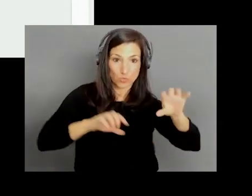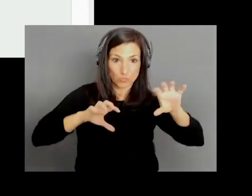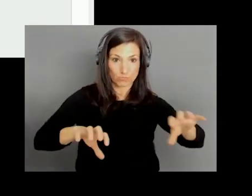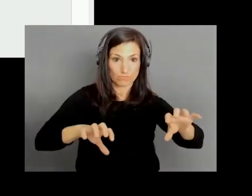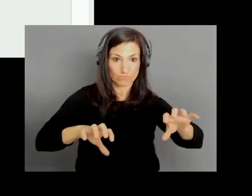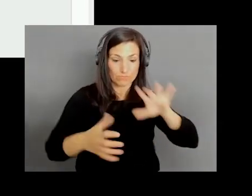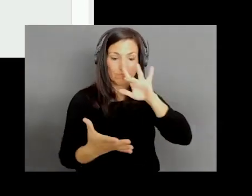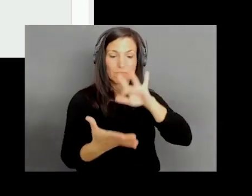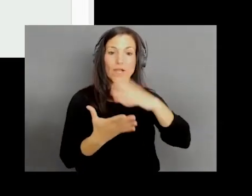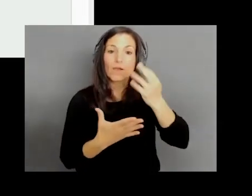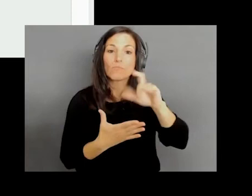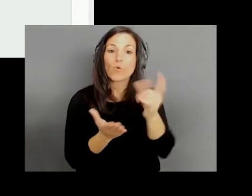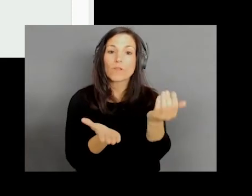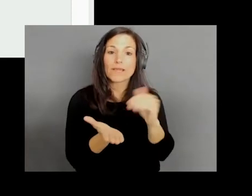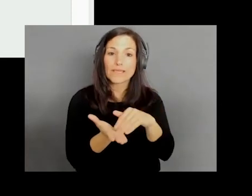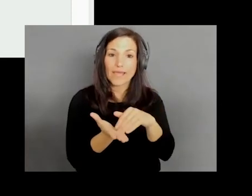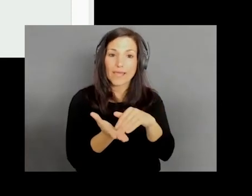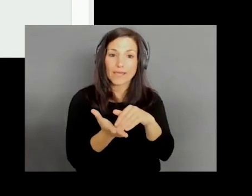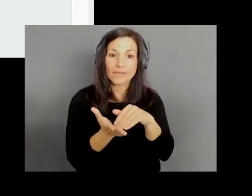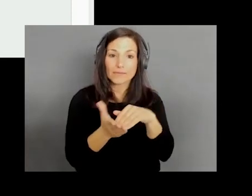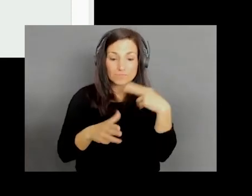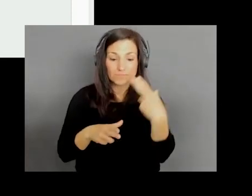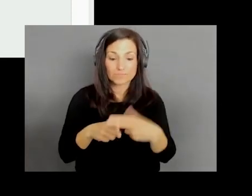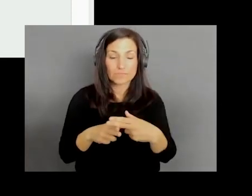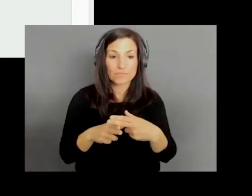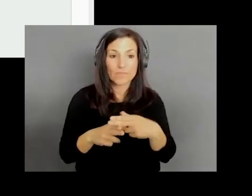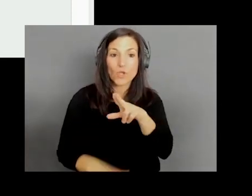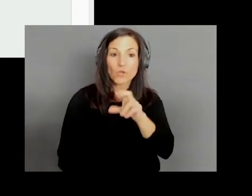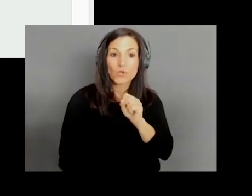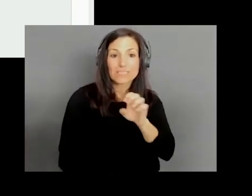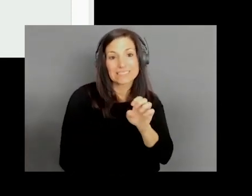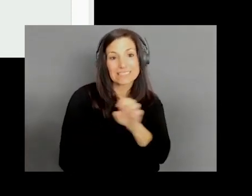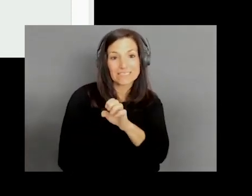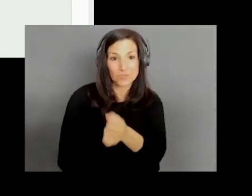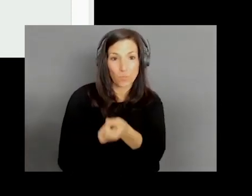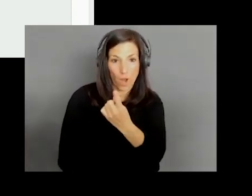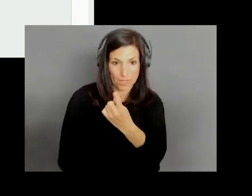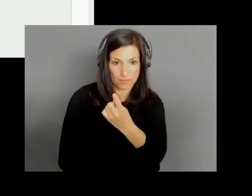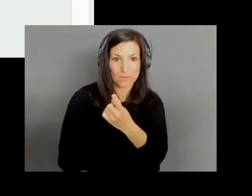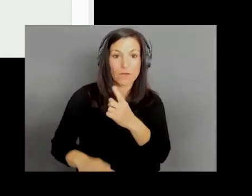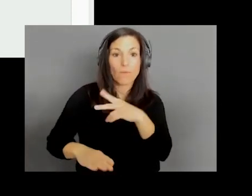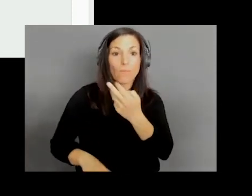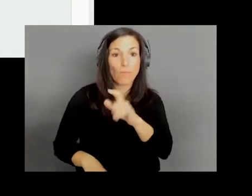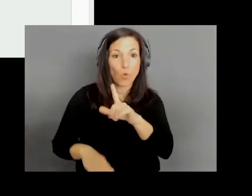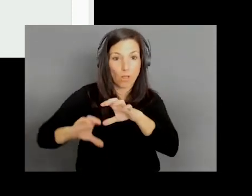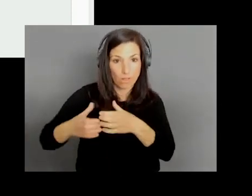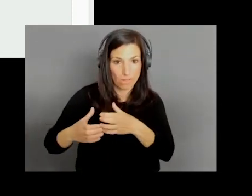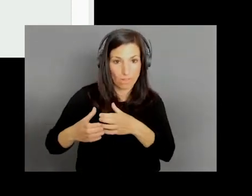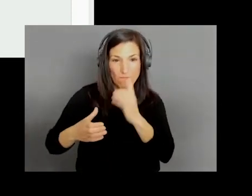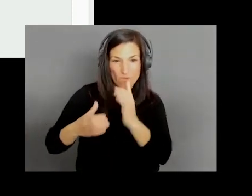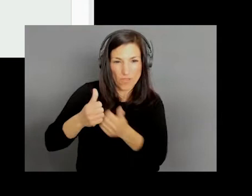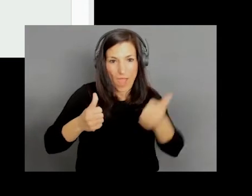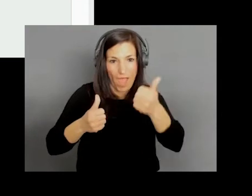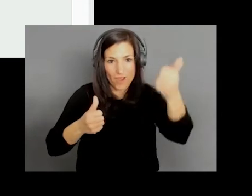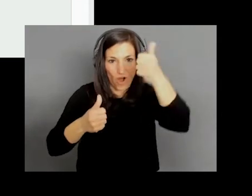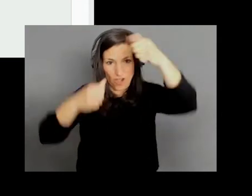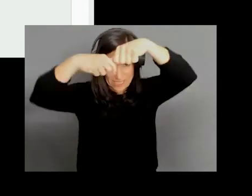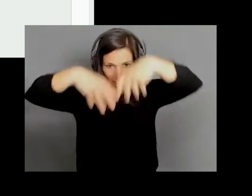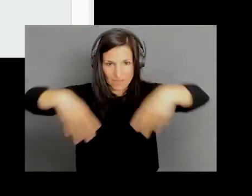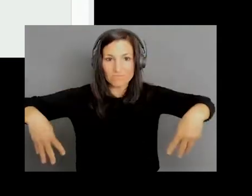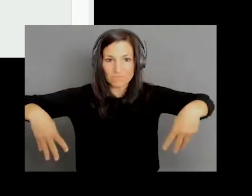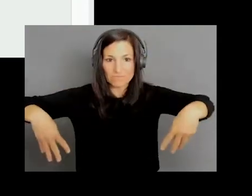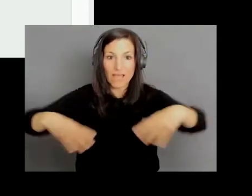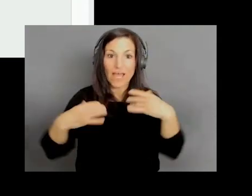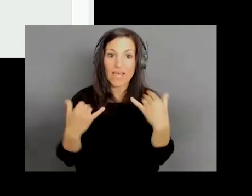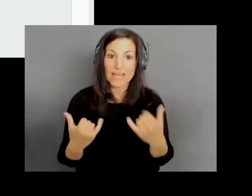my pool US East 1 pool. For my hierarchy, now I have a source pool, and I